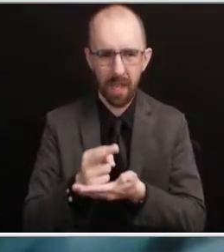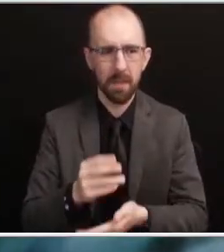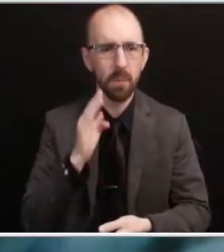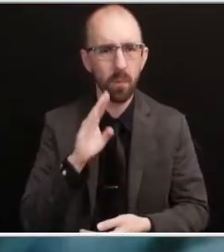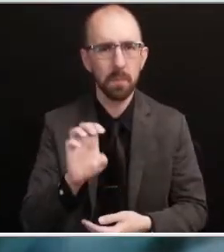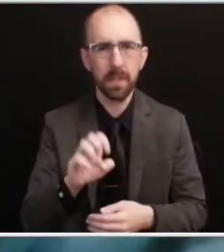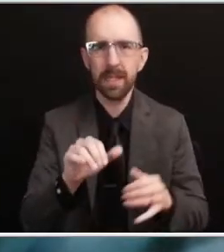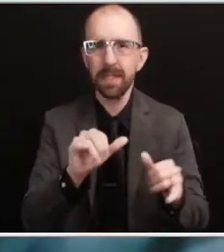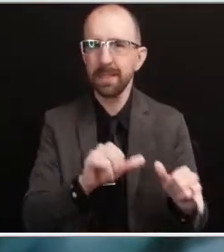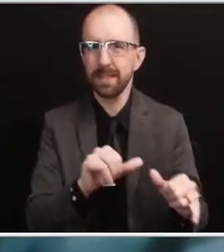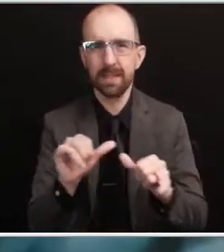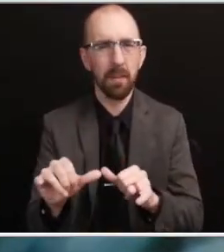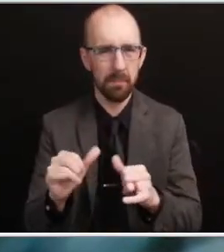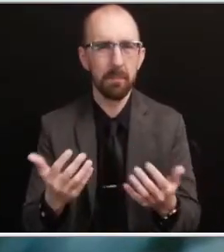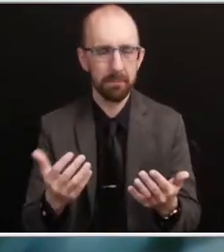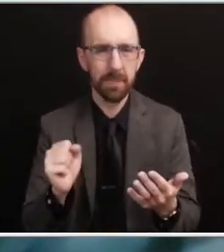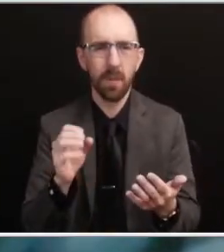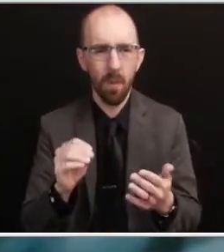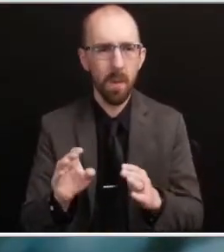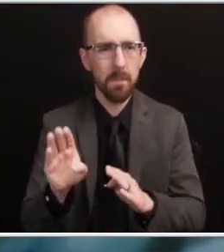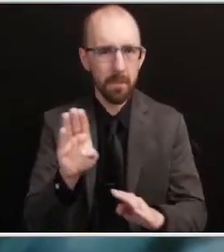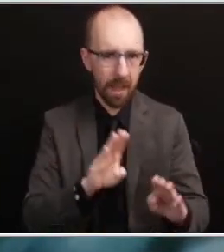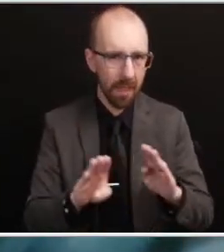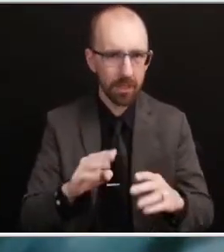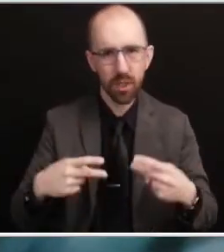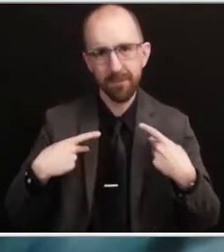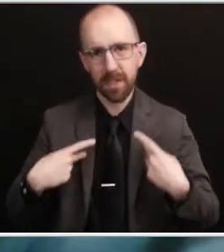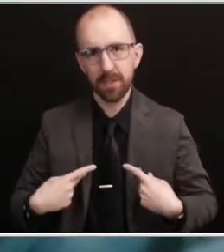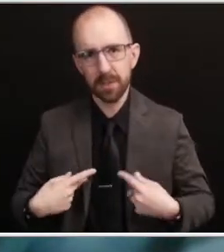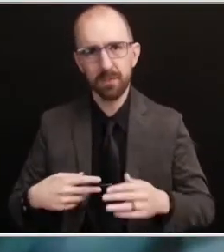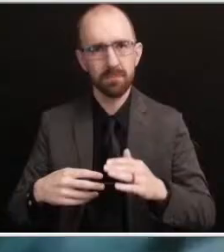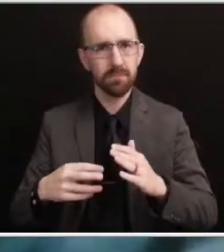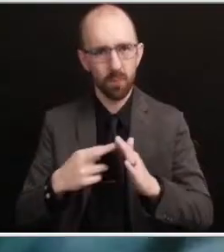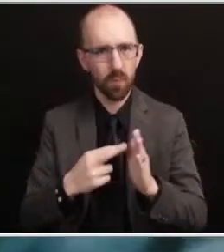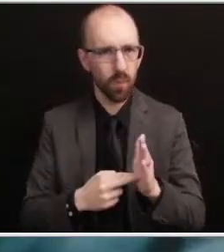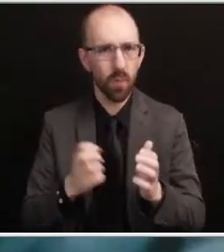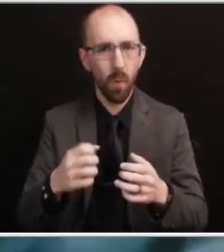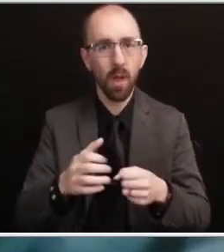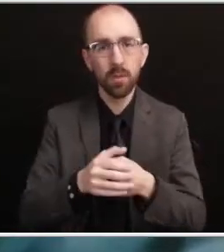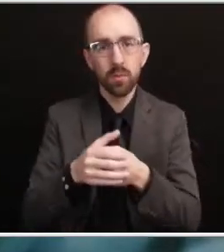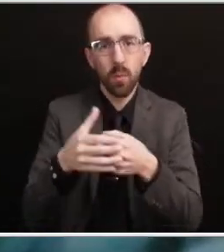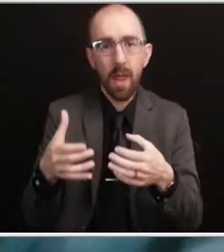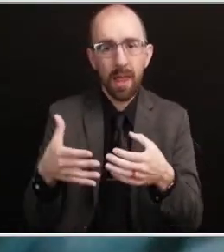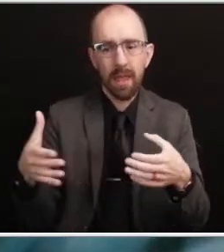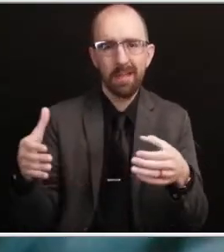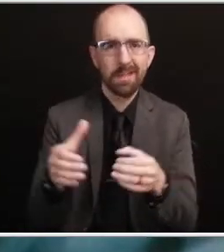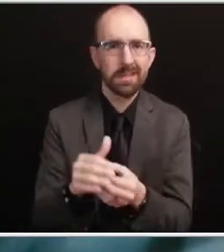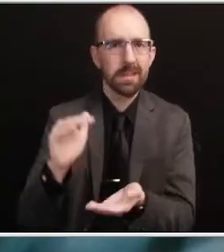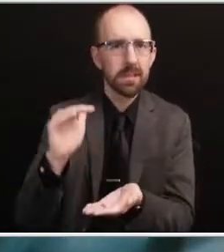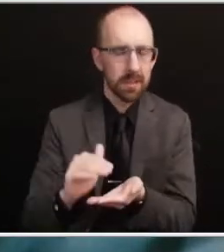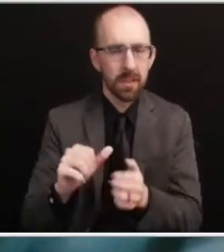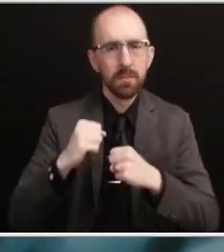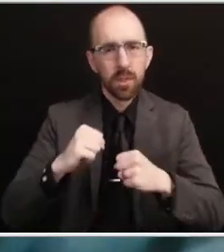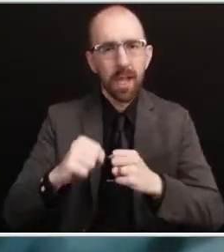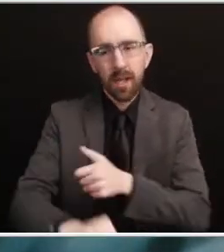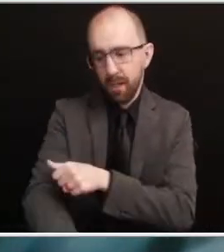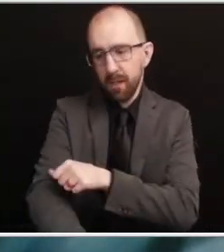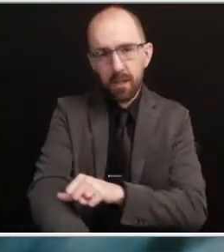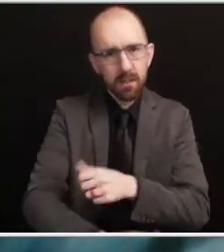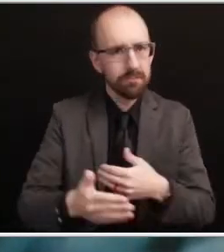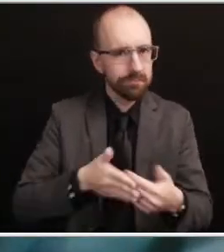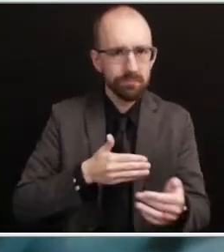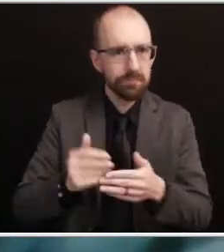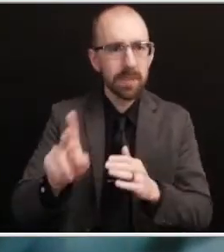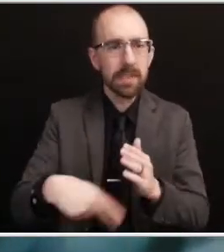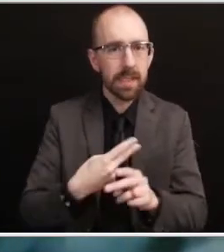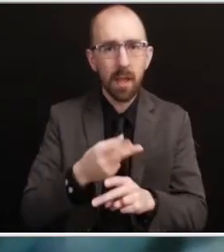the same. So there's biologic and physiologic principles. We want to get the swelling down, protect the incisions regardless of what type of